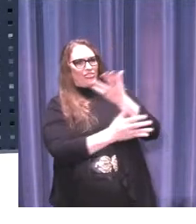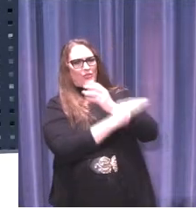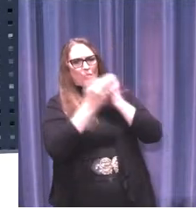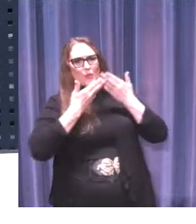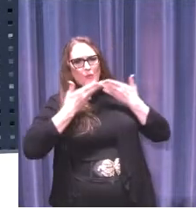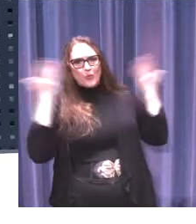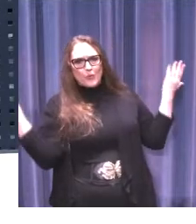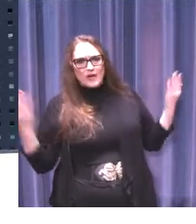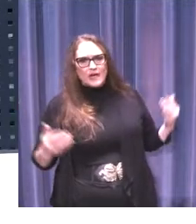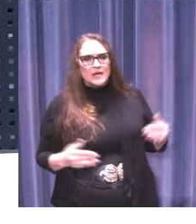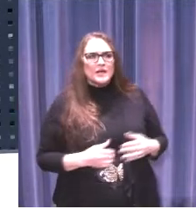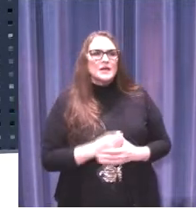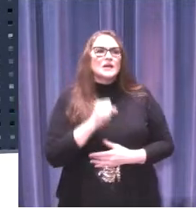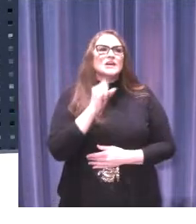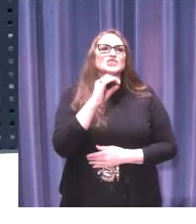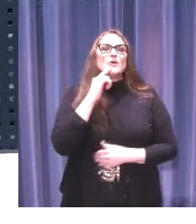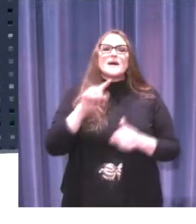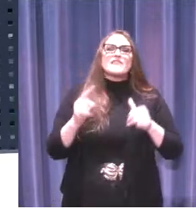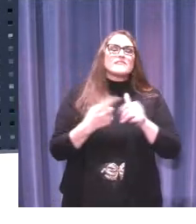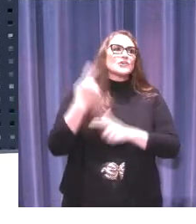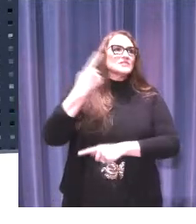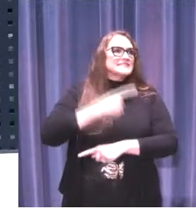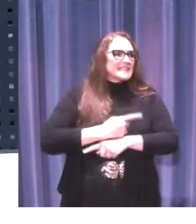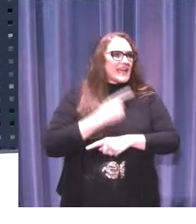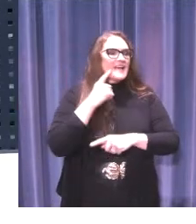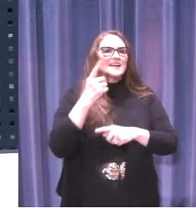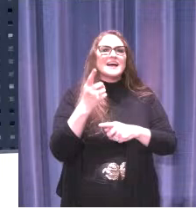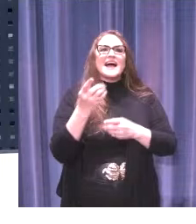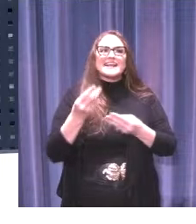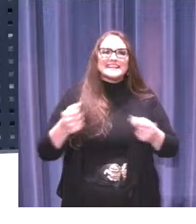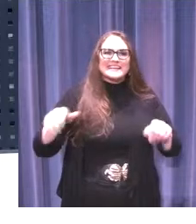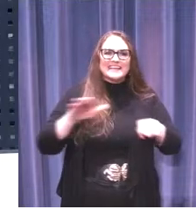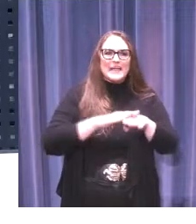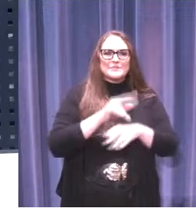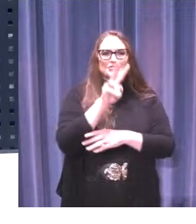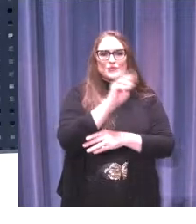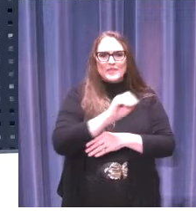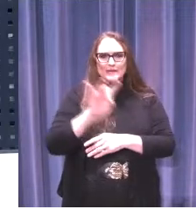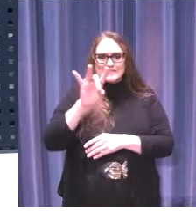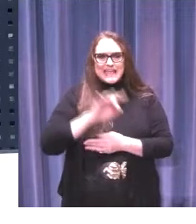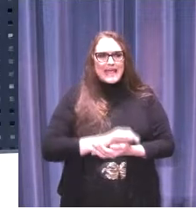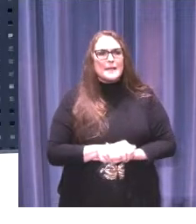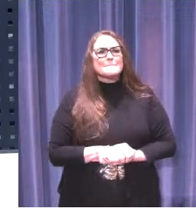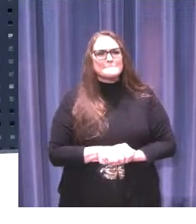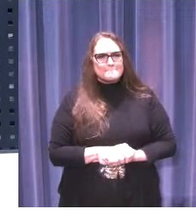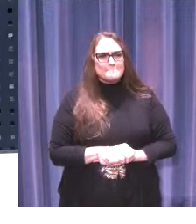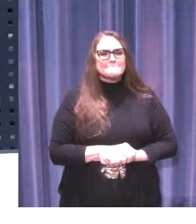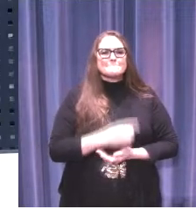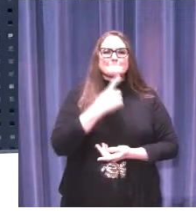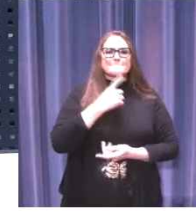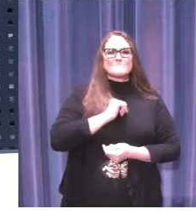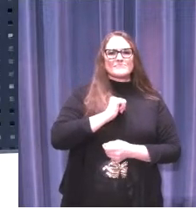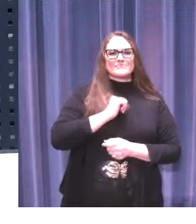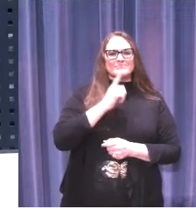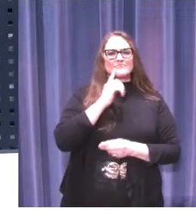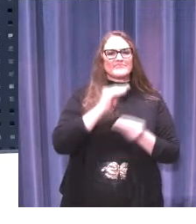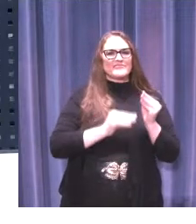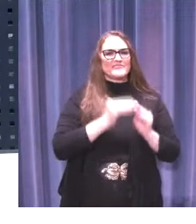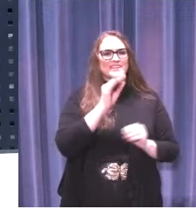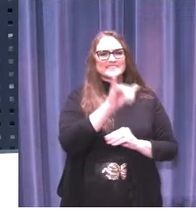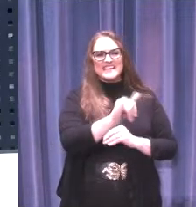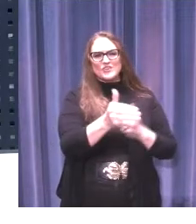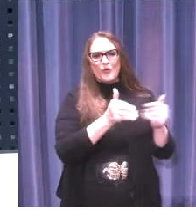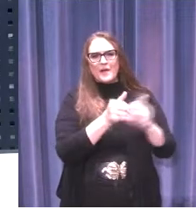all. So my first day on the campus in 2008, I said to myself, I'm going to fix that no